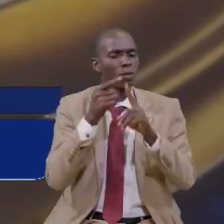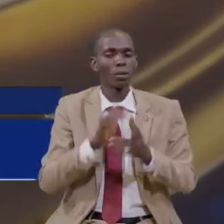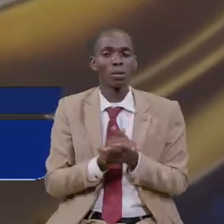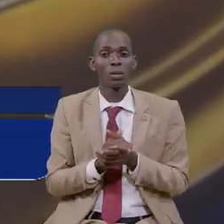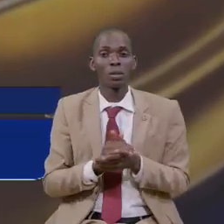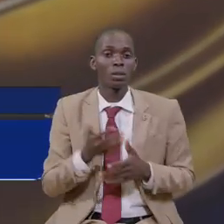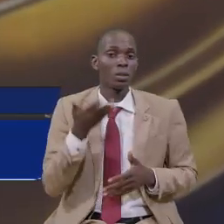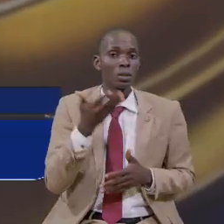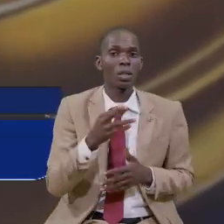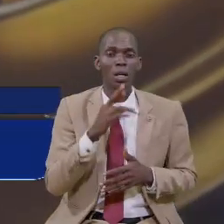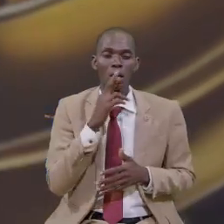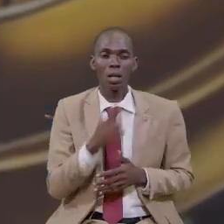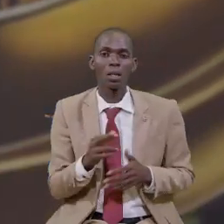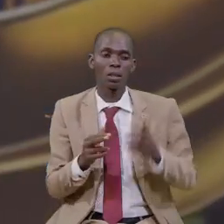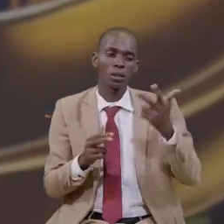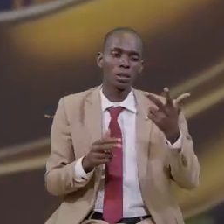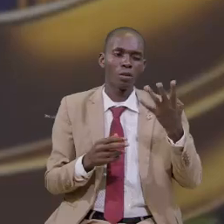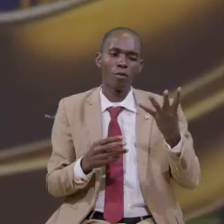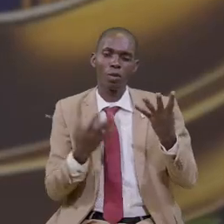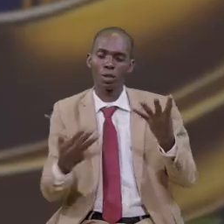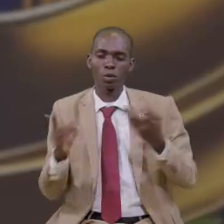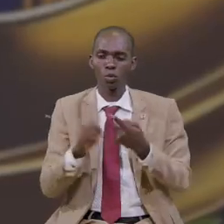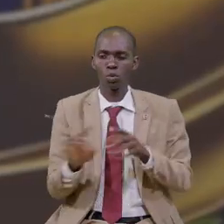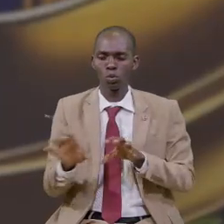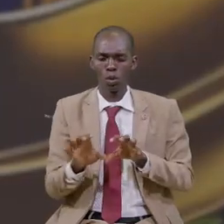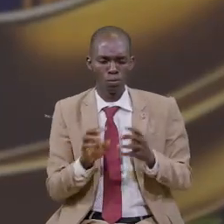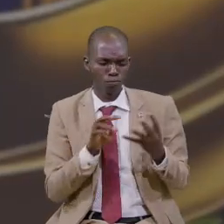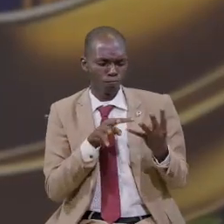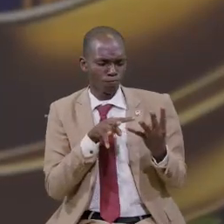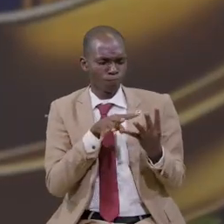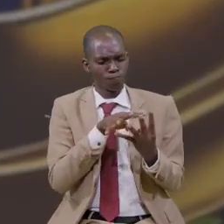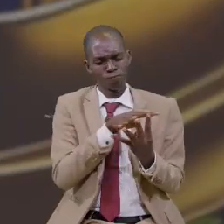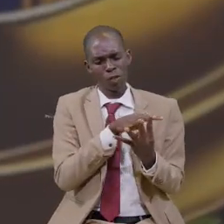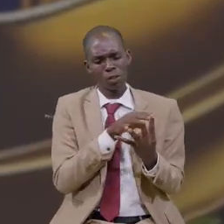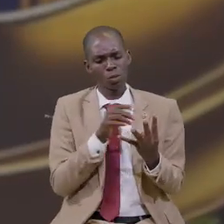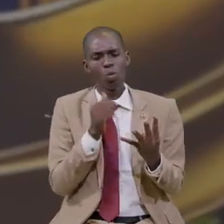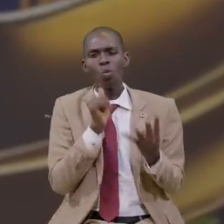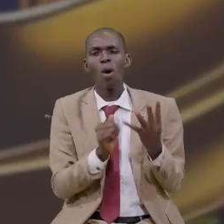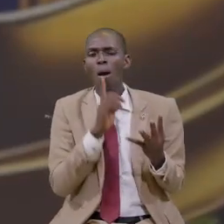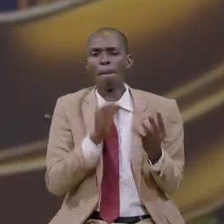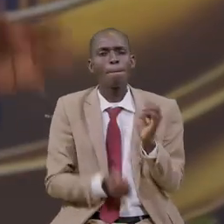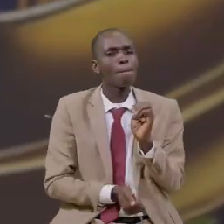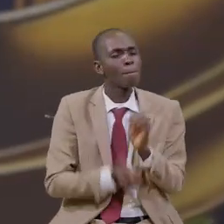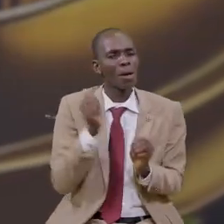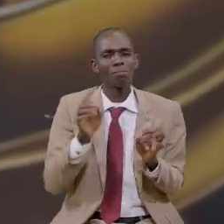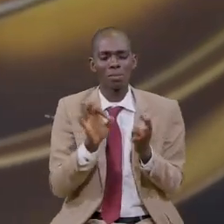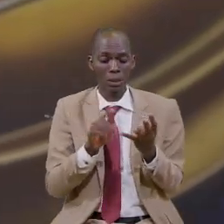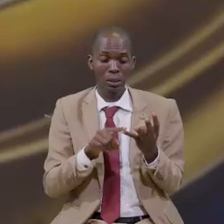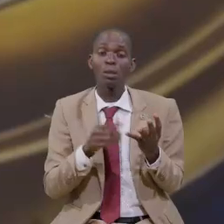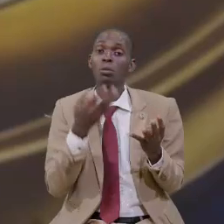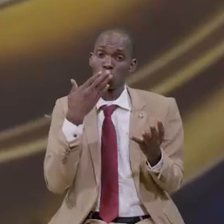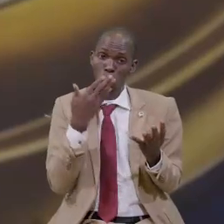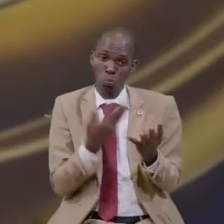3-4 things to do. You look at this. It's important, but not urgent. You look